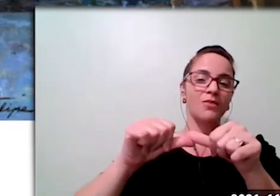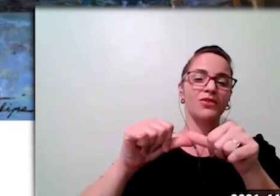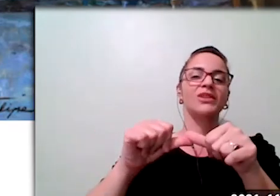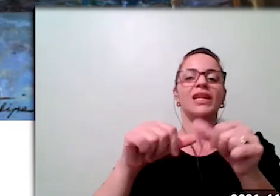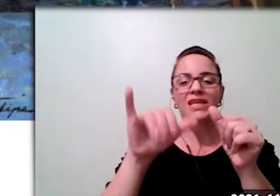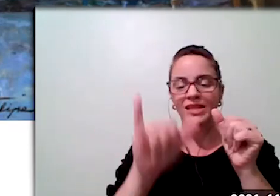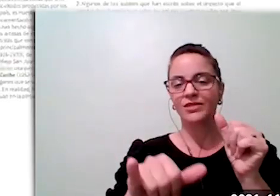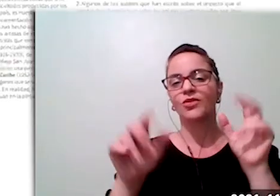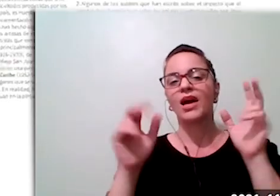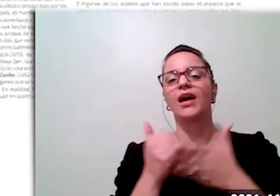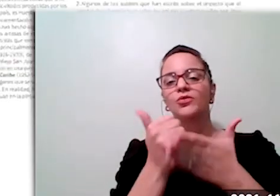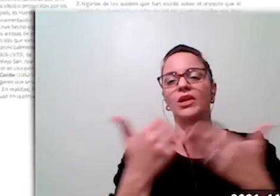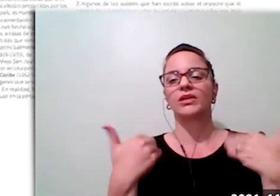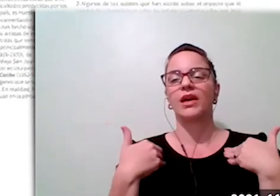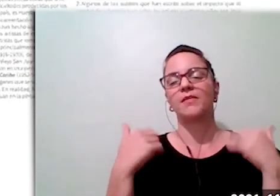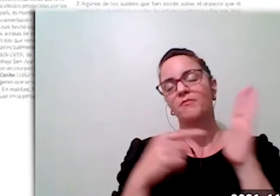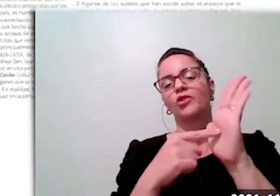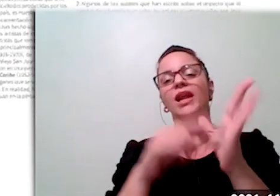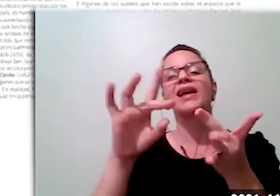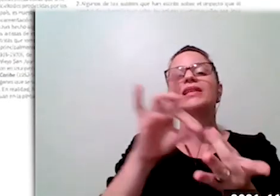the capital. In